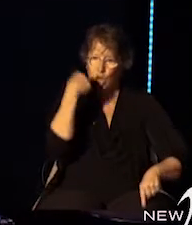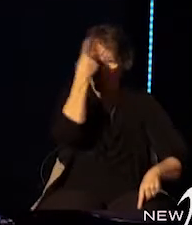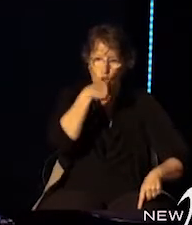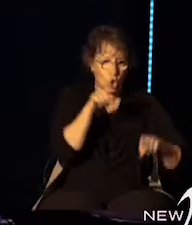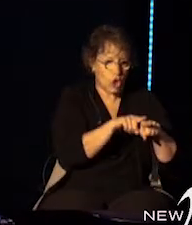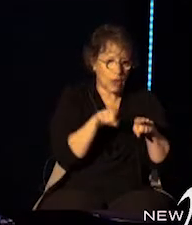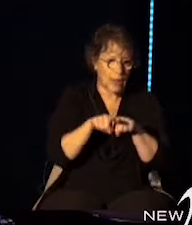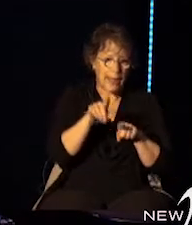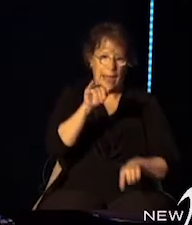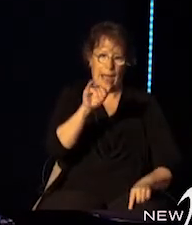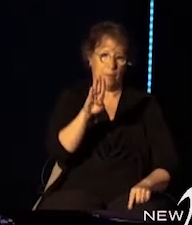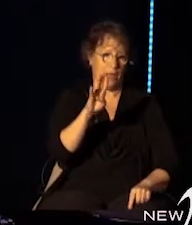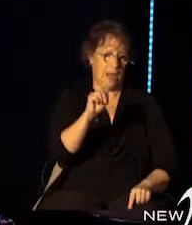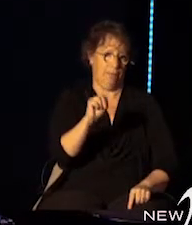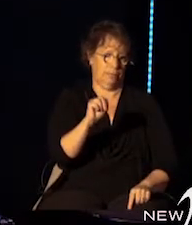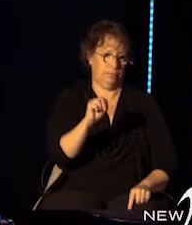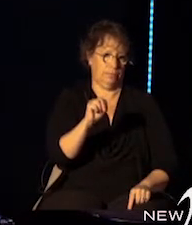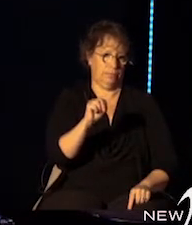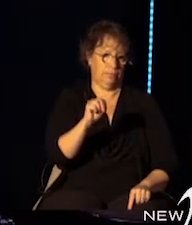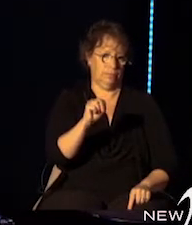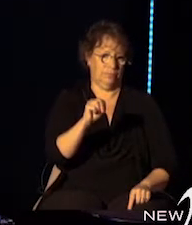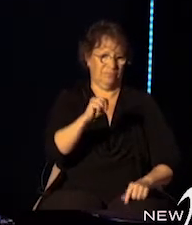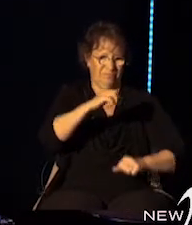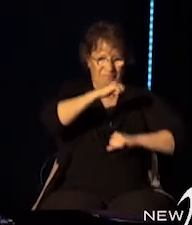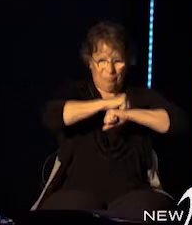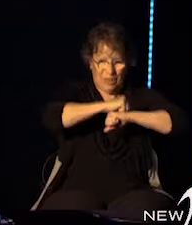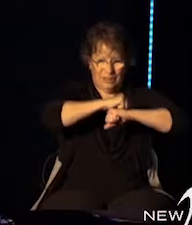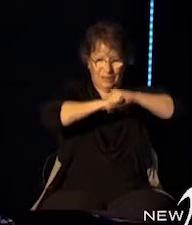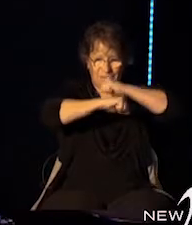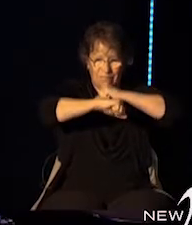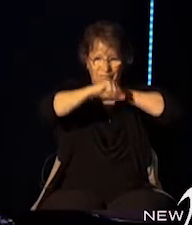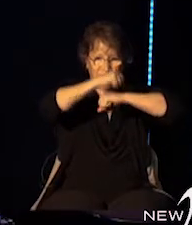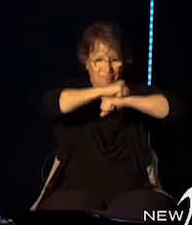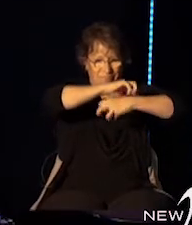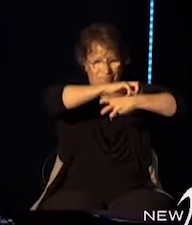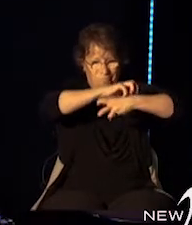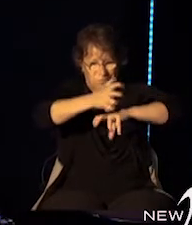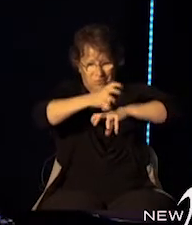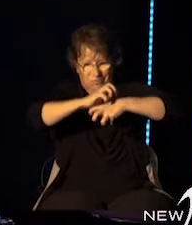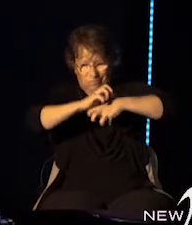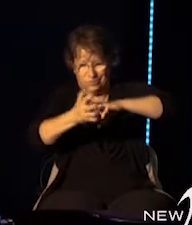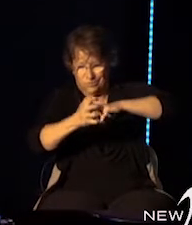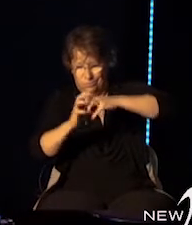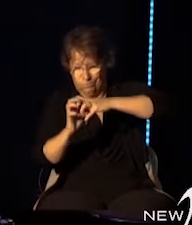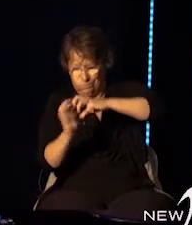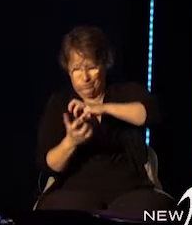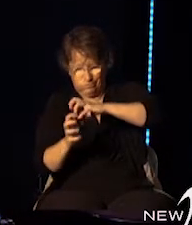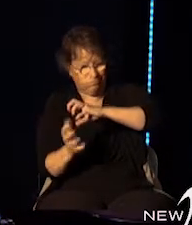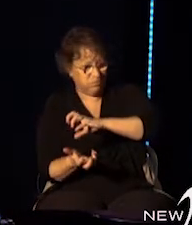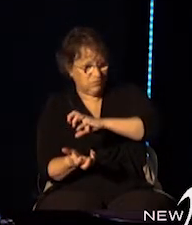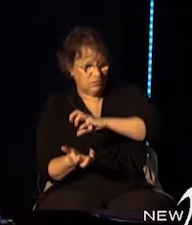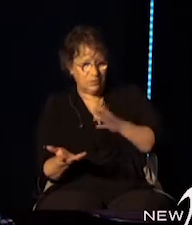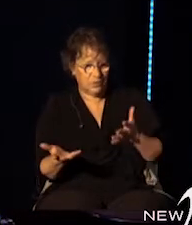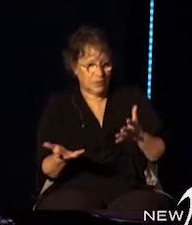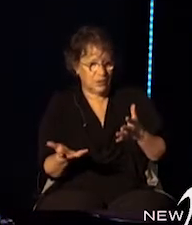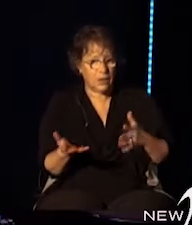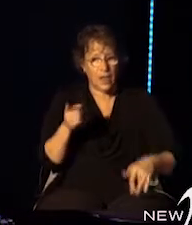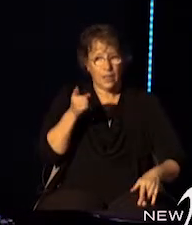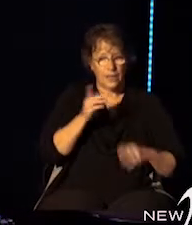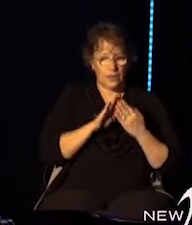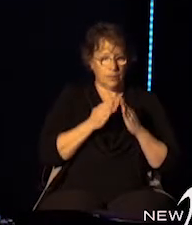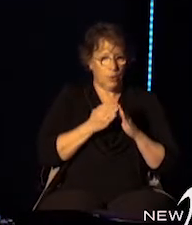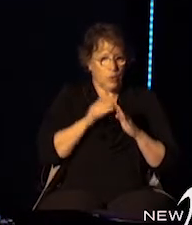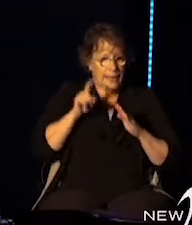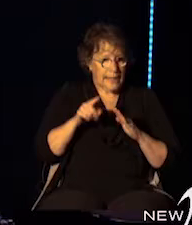Chunks of it falling off. This community needs to see that we're here, we're committed, and we're invested right